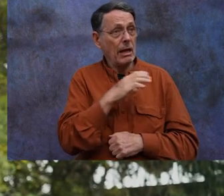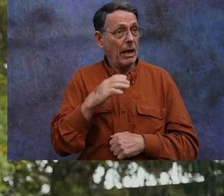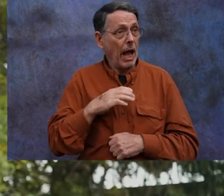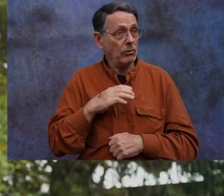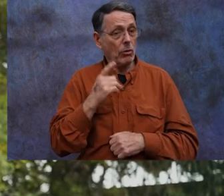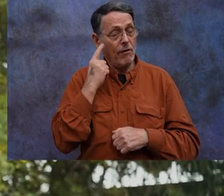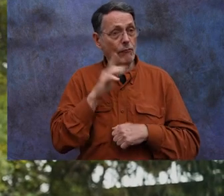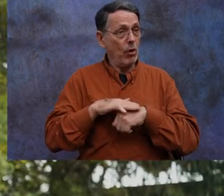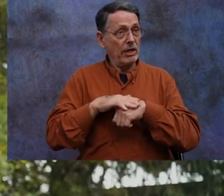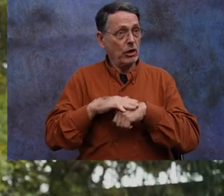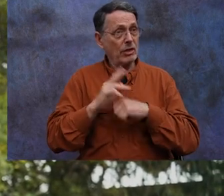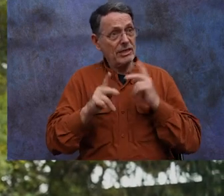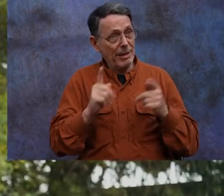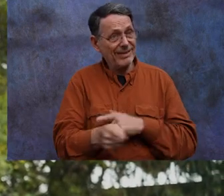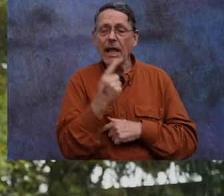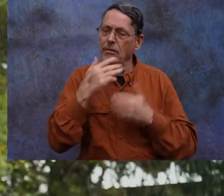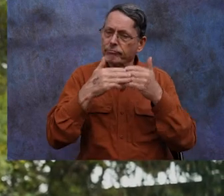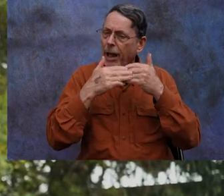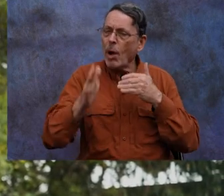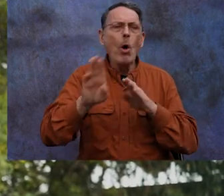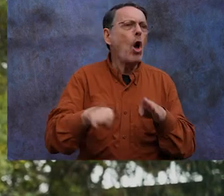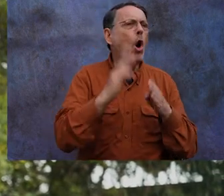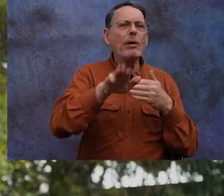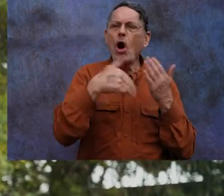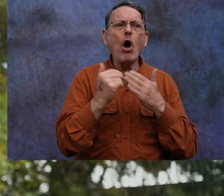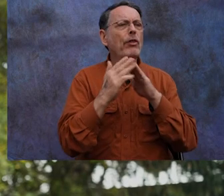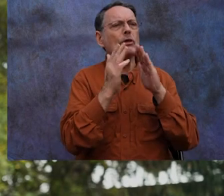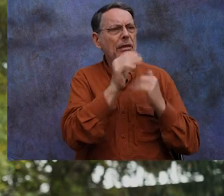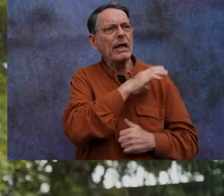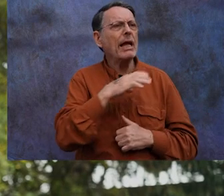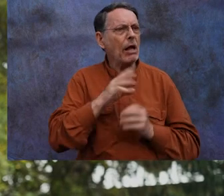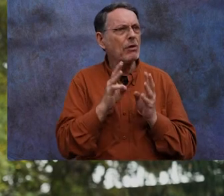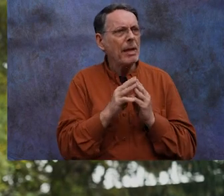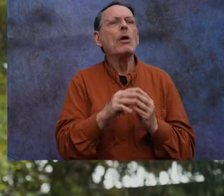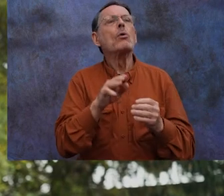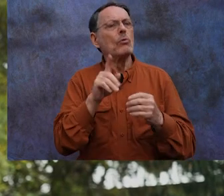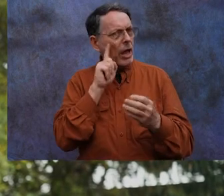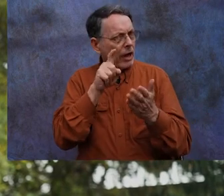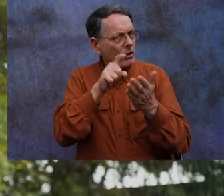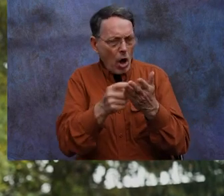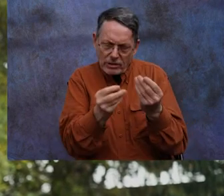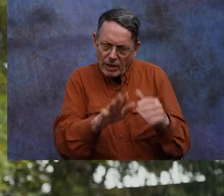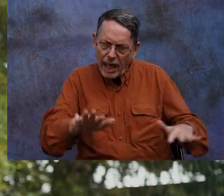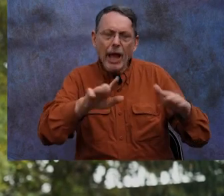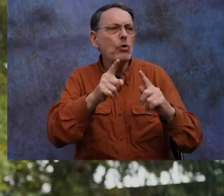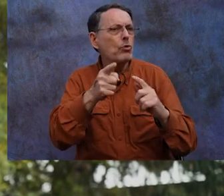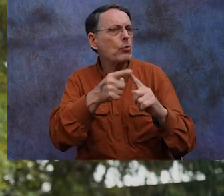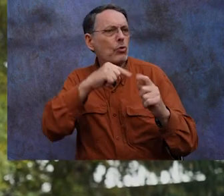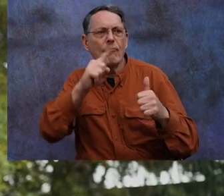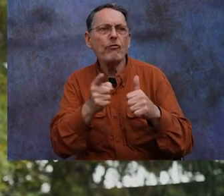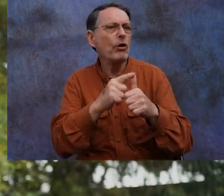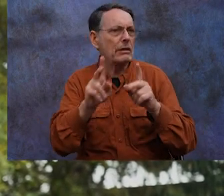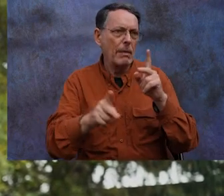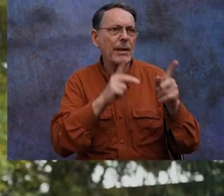declared that from now on, they would open all their city council meetings with a land acknowledgement to the first inhabitants, the